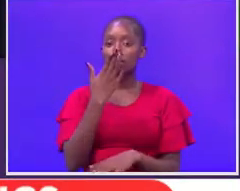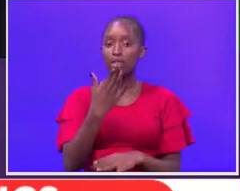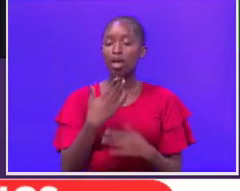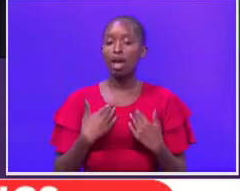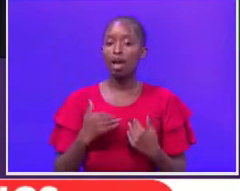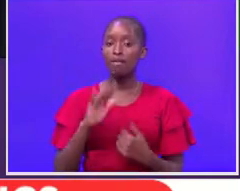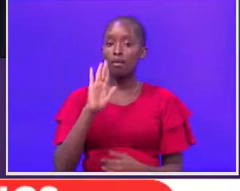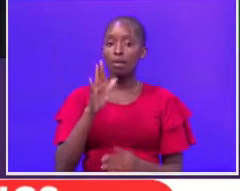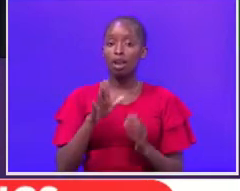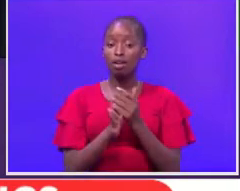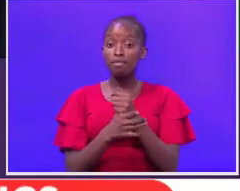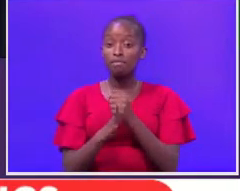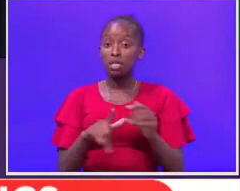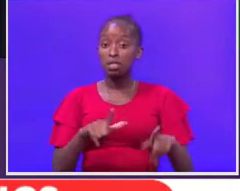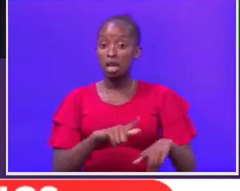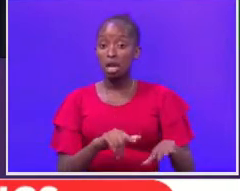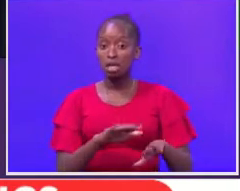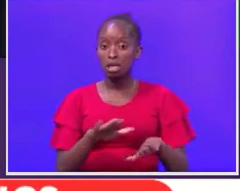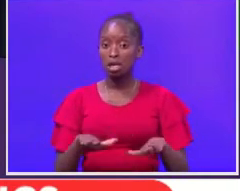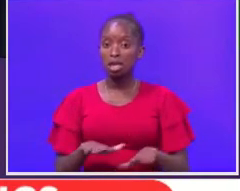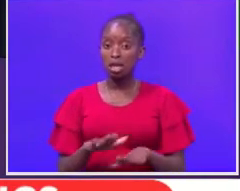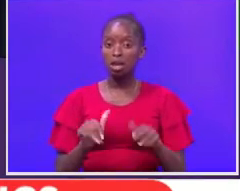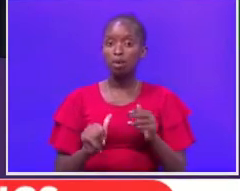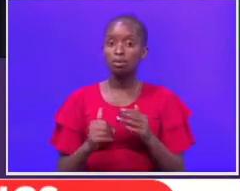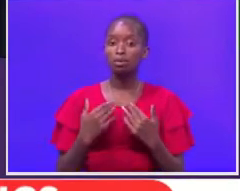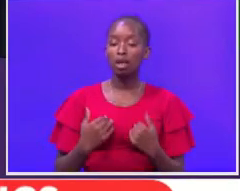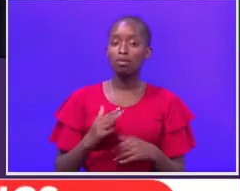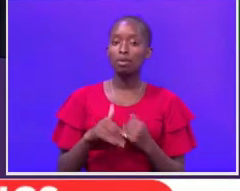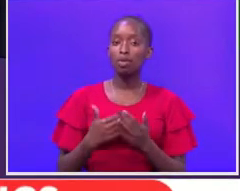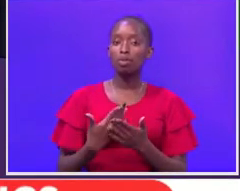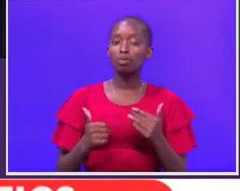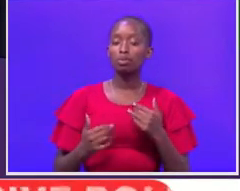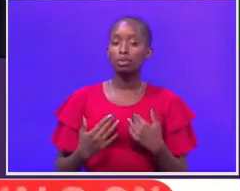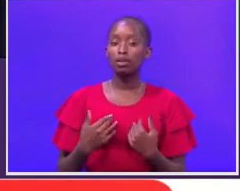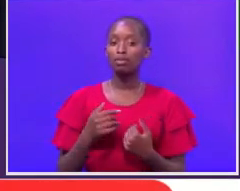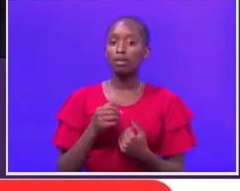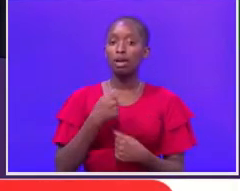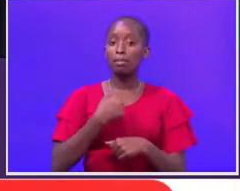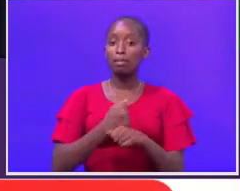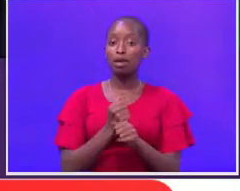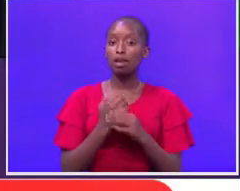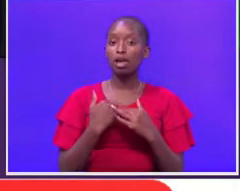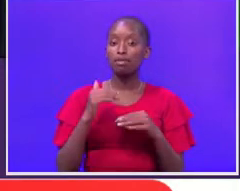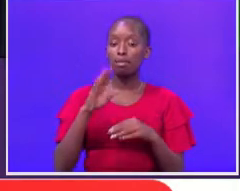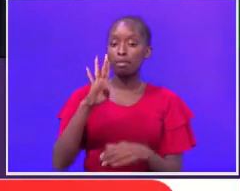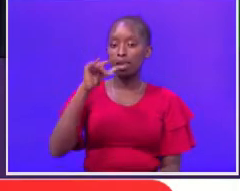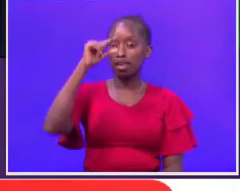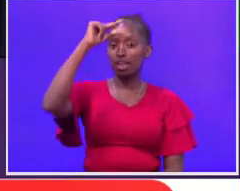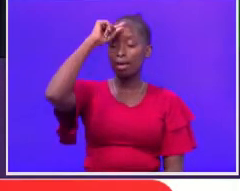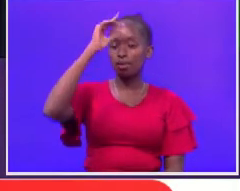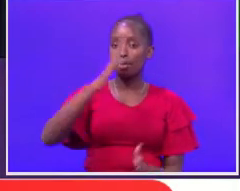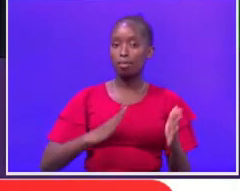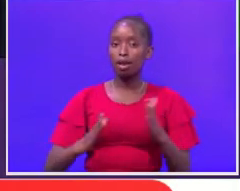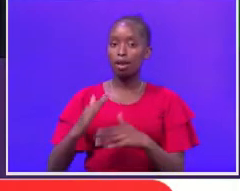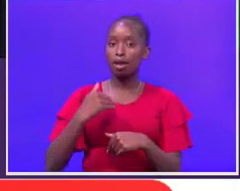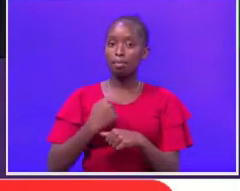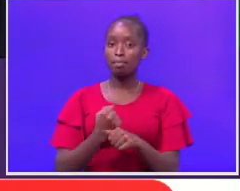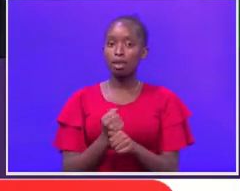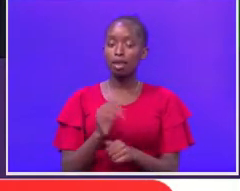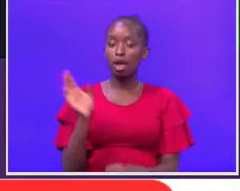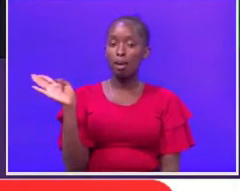That is already work in progress. All those beaches have been factored in the government's plan for revitalizing the